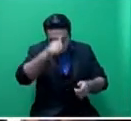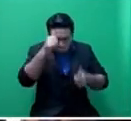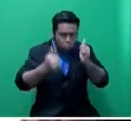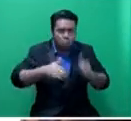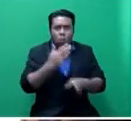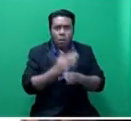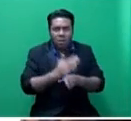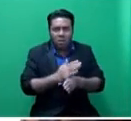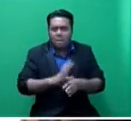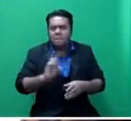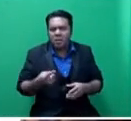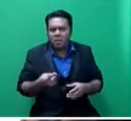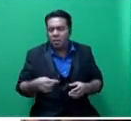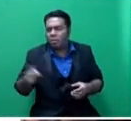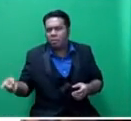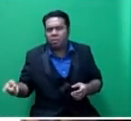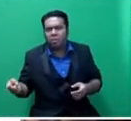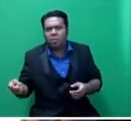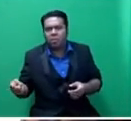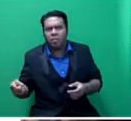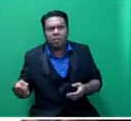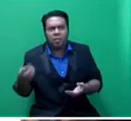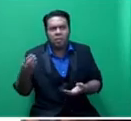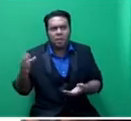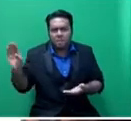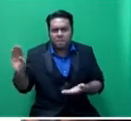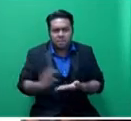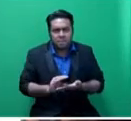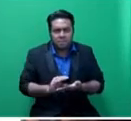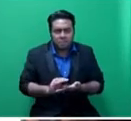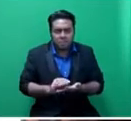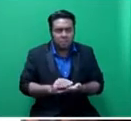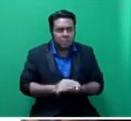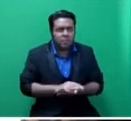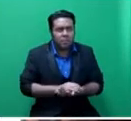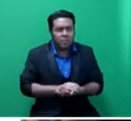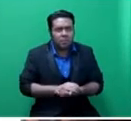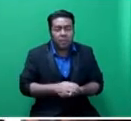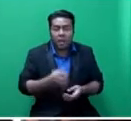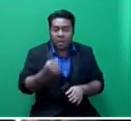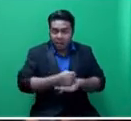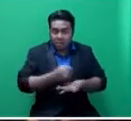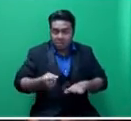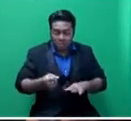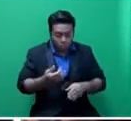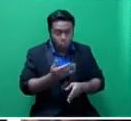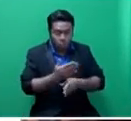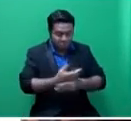level of commitment from our farmers. I'll say that again, Honorable Speaker, sir. Government's